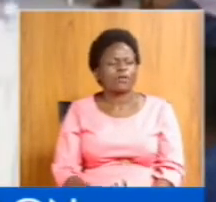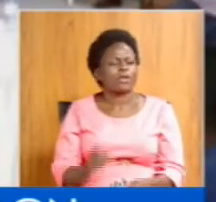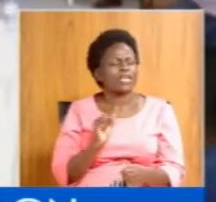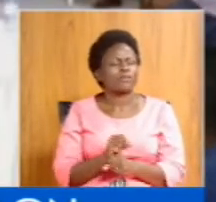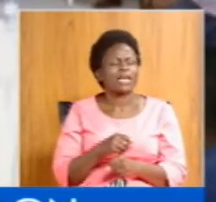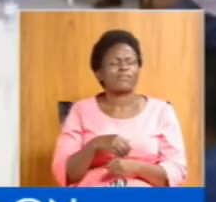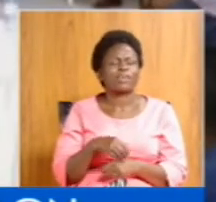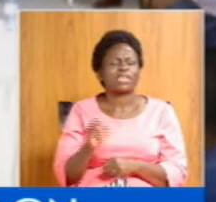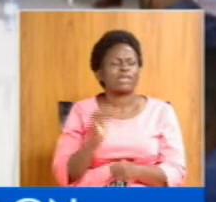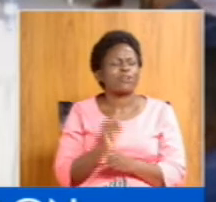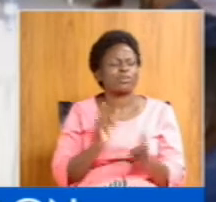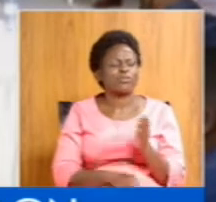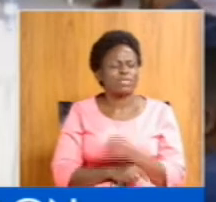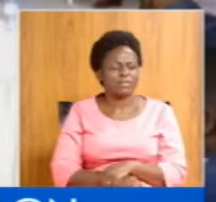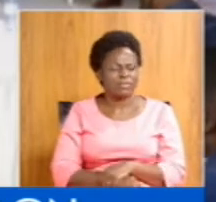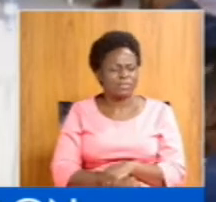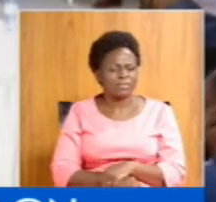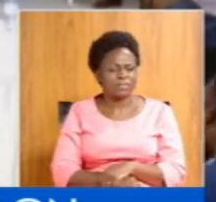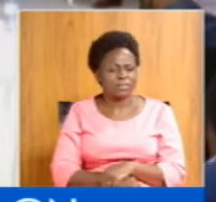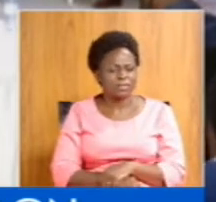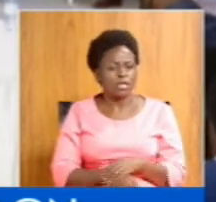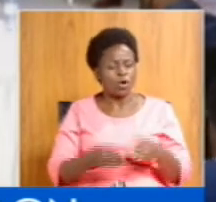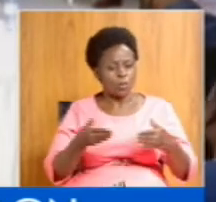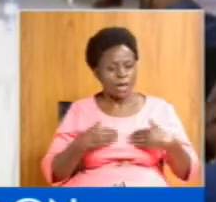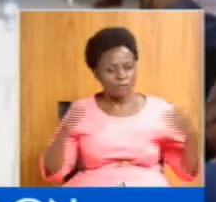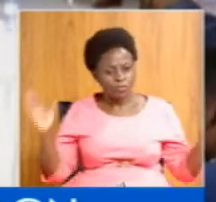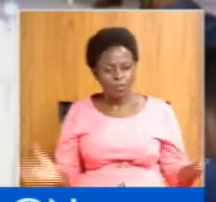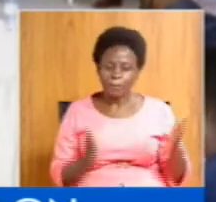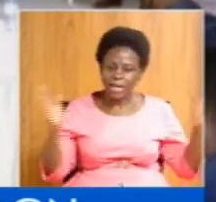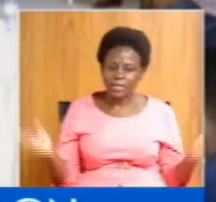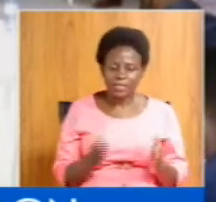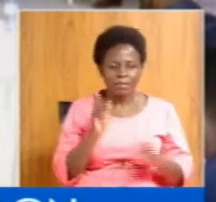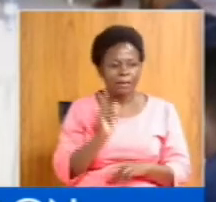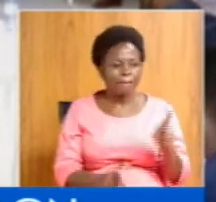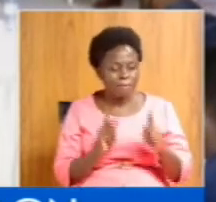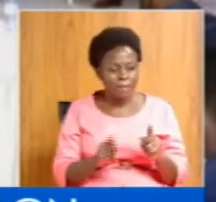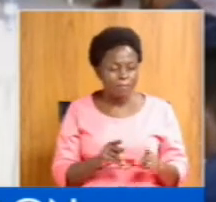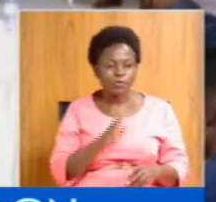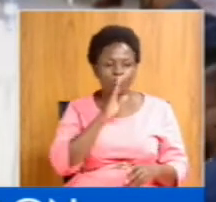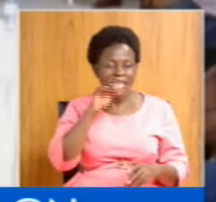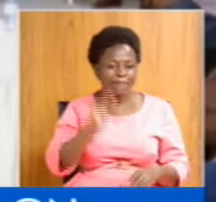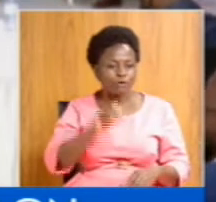out but what can we do yes I was saying that we have to mobilize citizens to